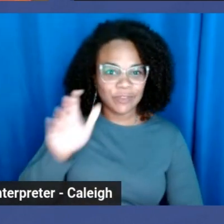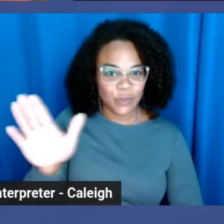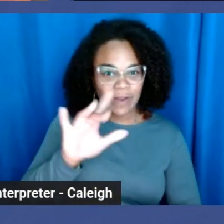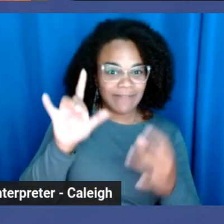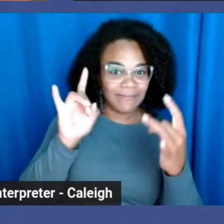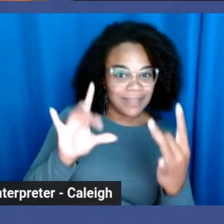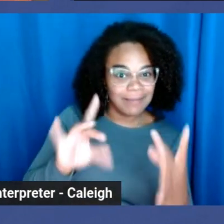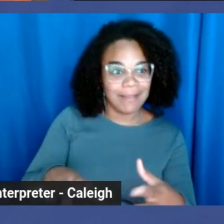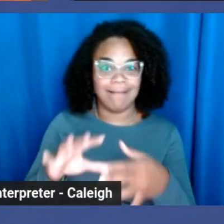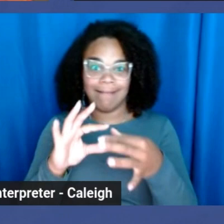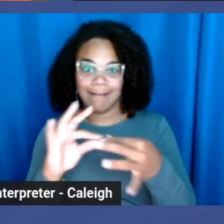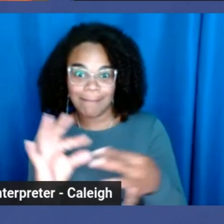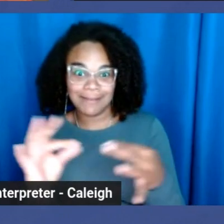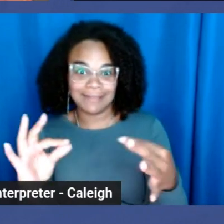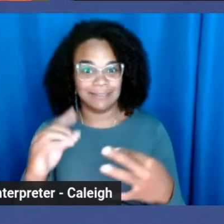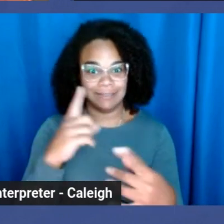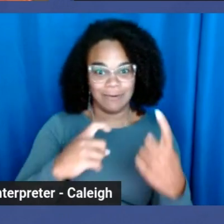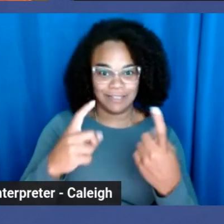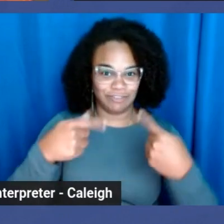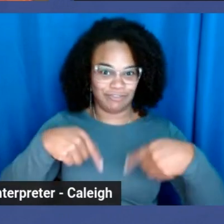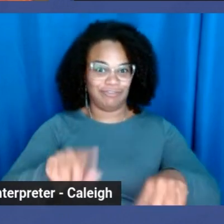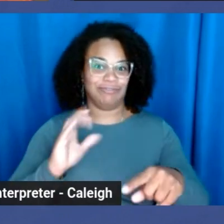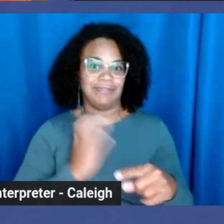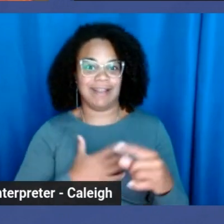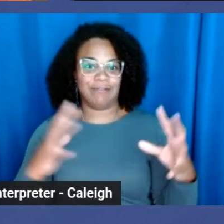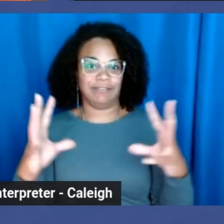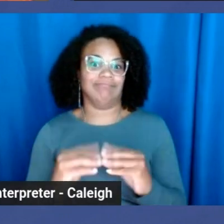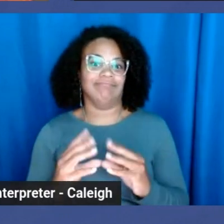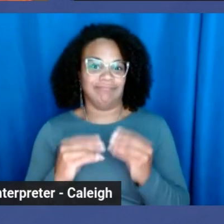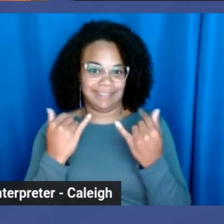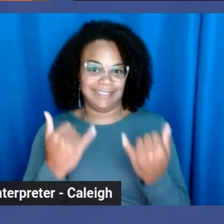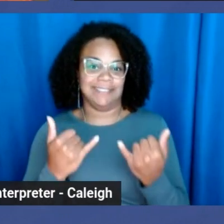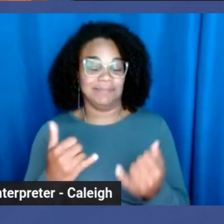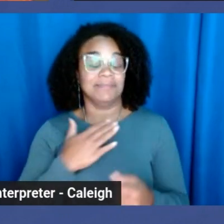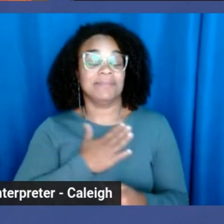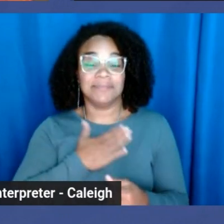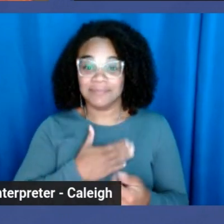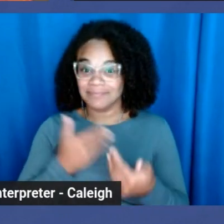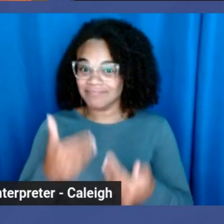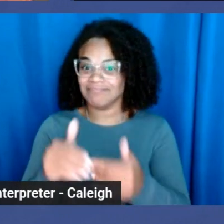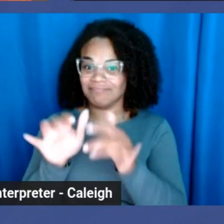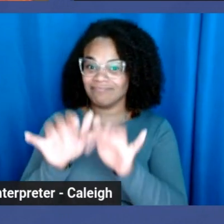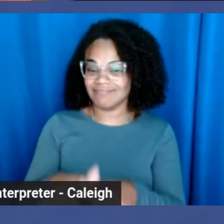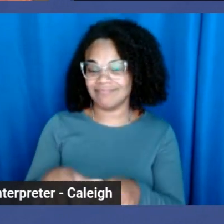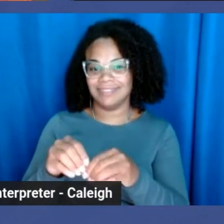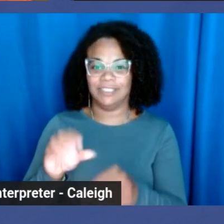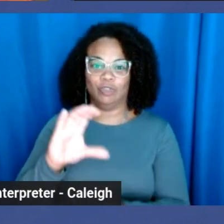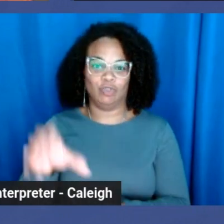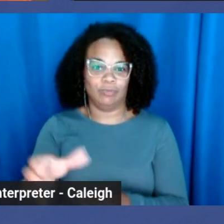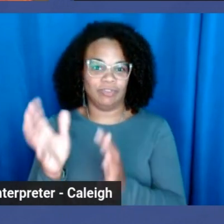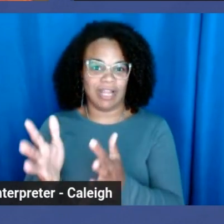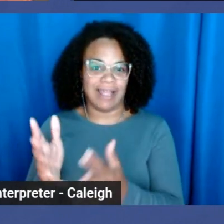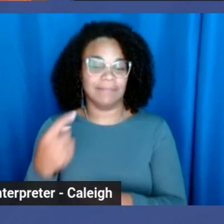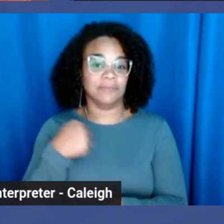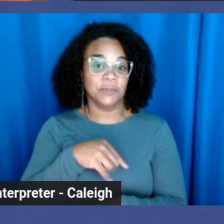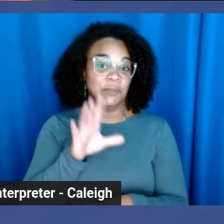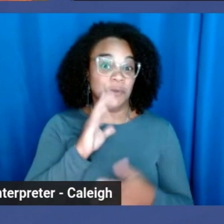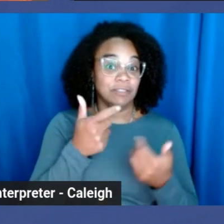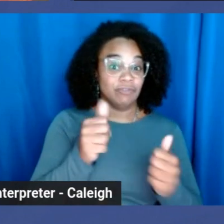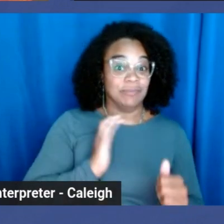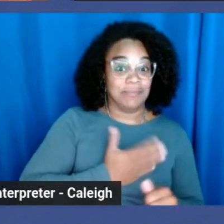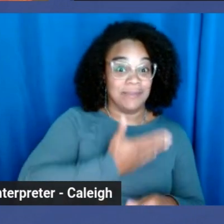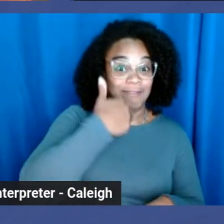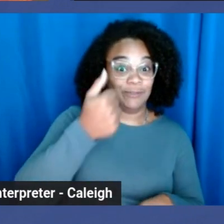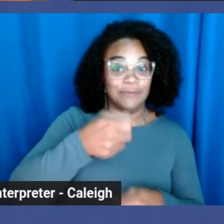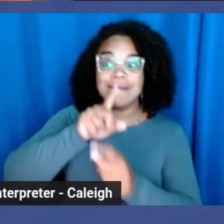your questions during our time together today. So please feel free to pop those in the Zoom chat. We'll do our best to